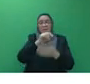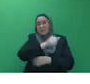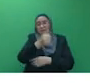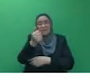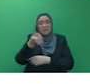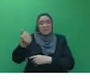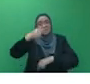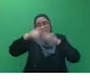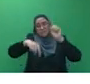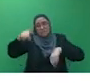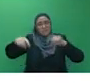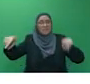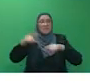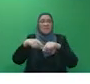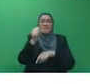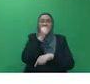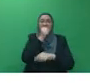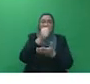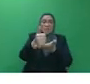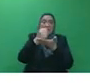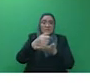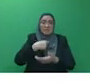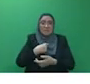some lapel mics to help me with that so